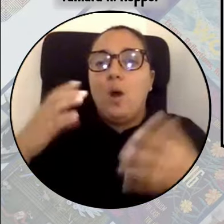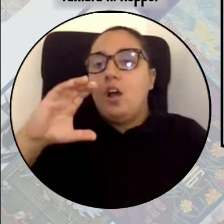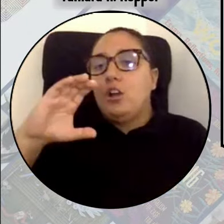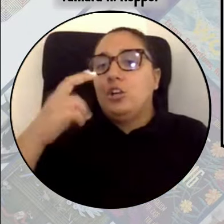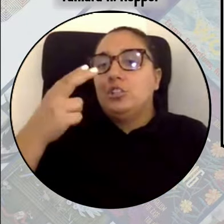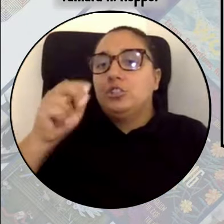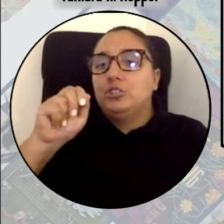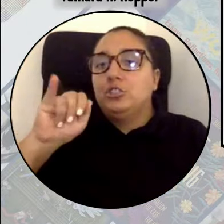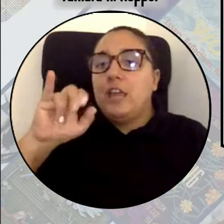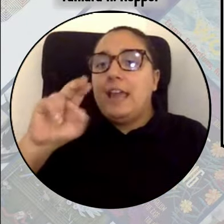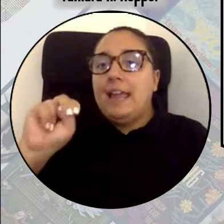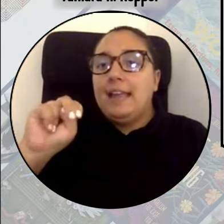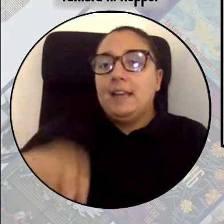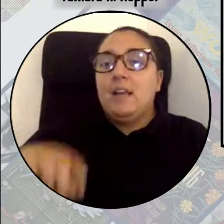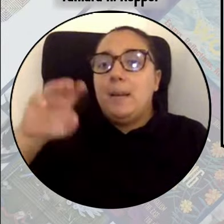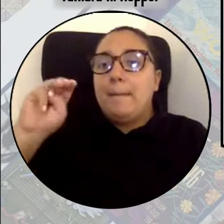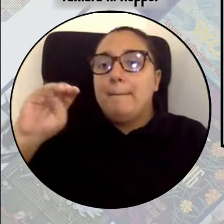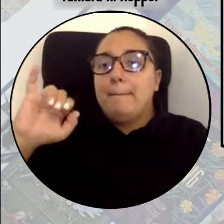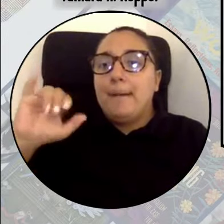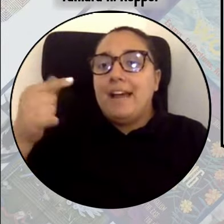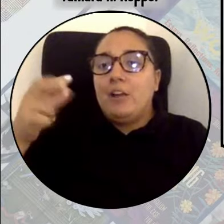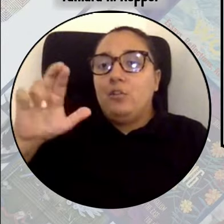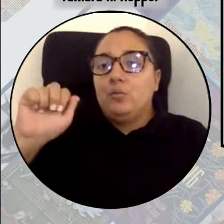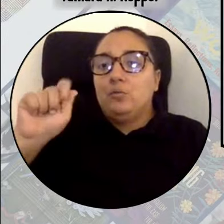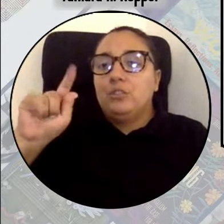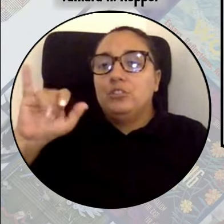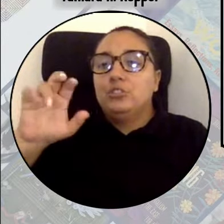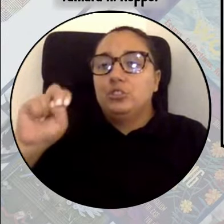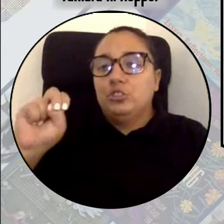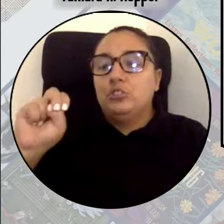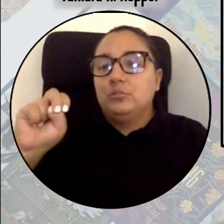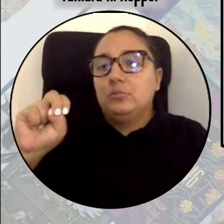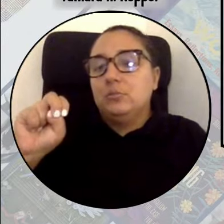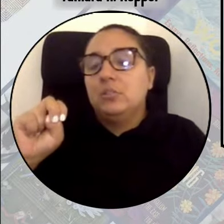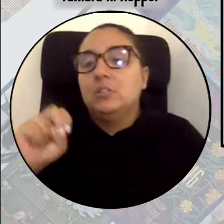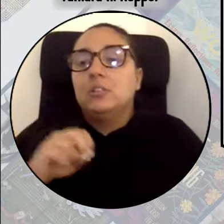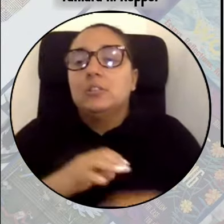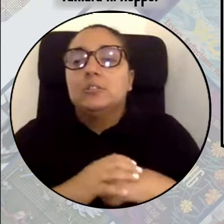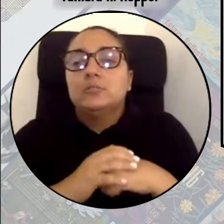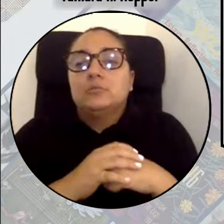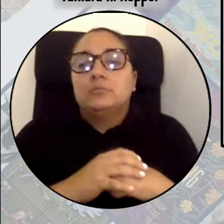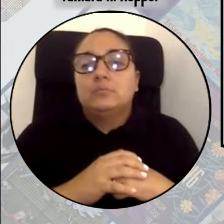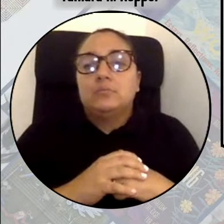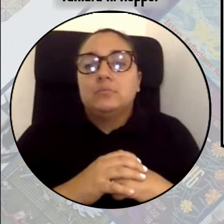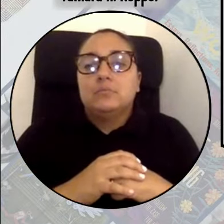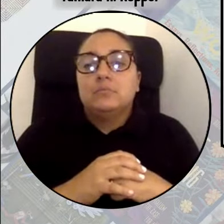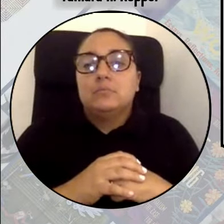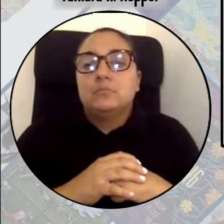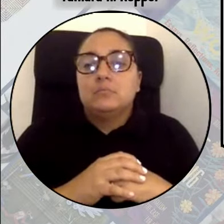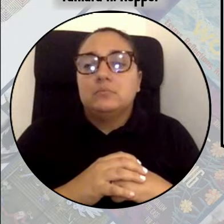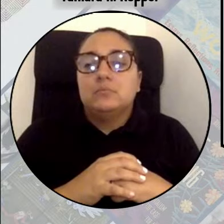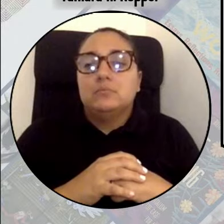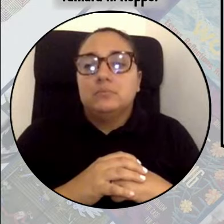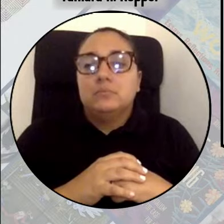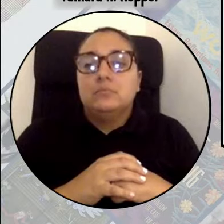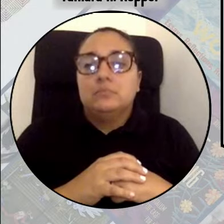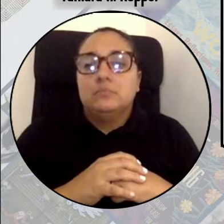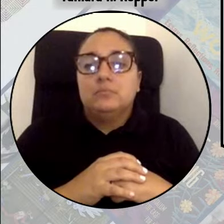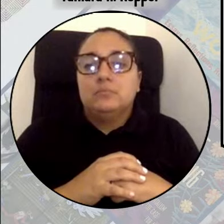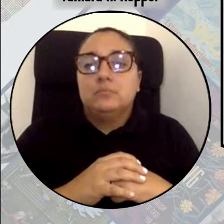migration is basically kind of another, it's a pejorative way of putting down and trying to kind of